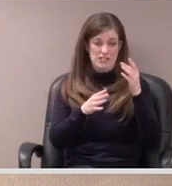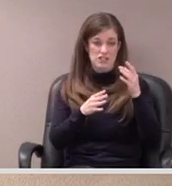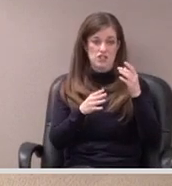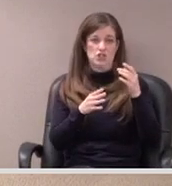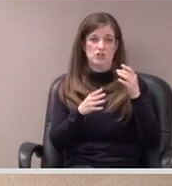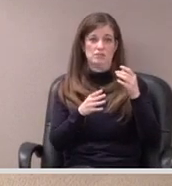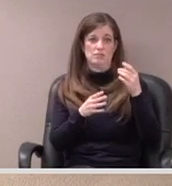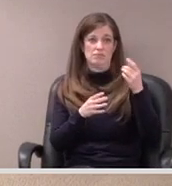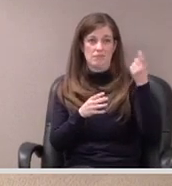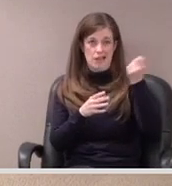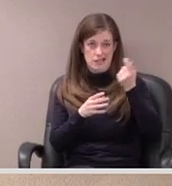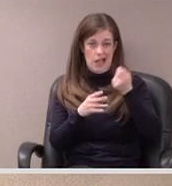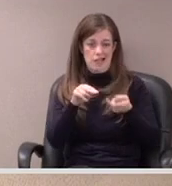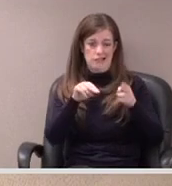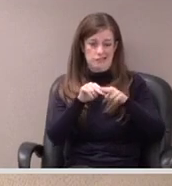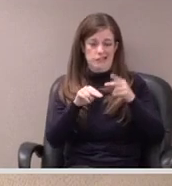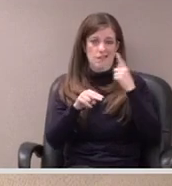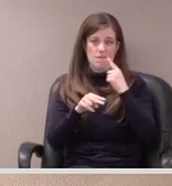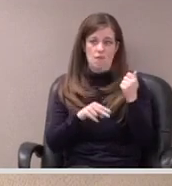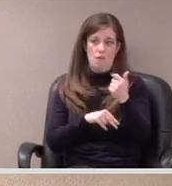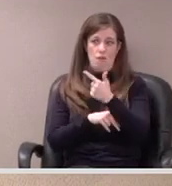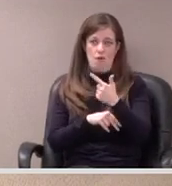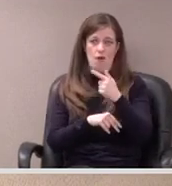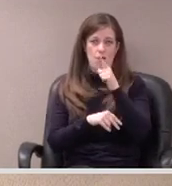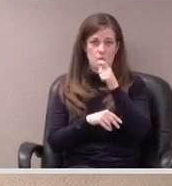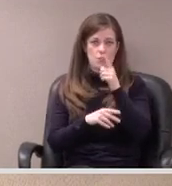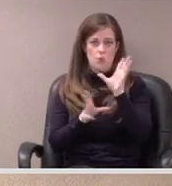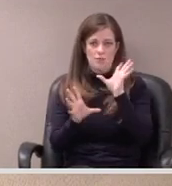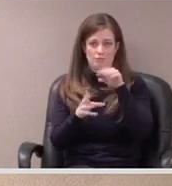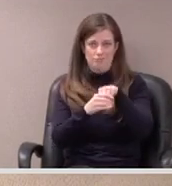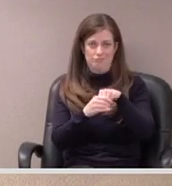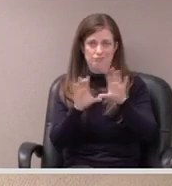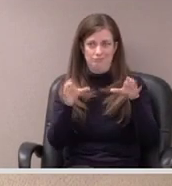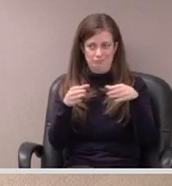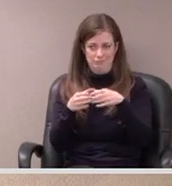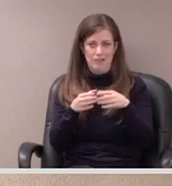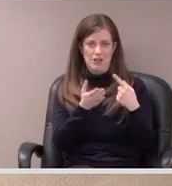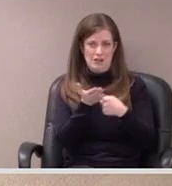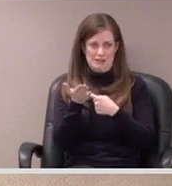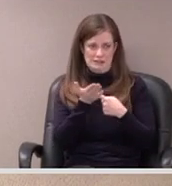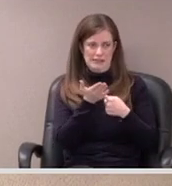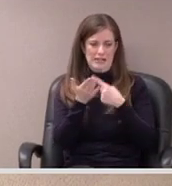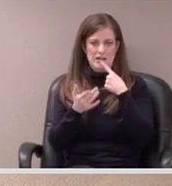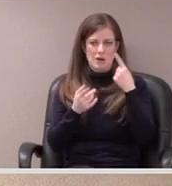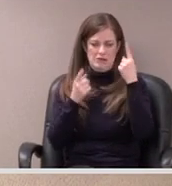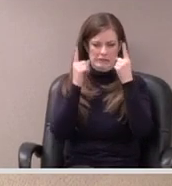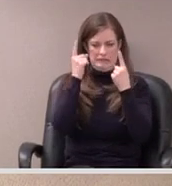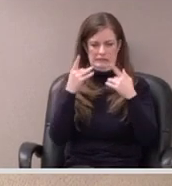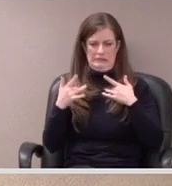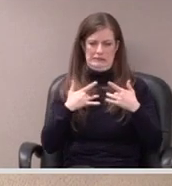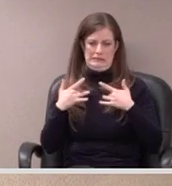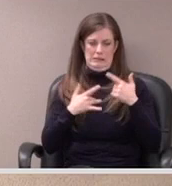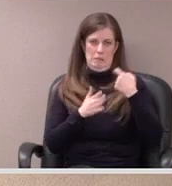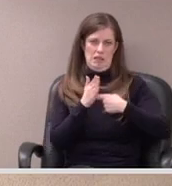increases and salary increases for all of our bargaining units. We're all concerned about the cost of living adjustments. And how